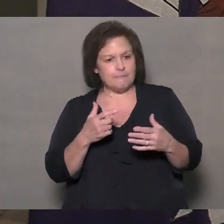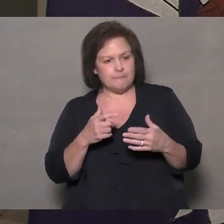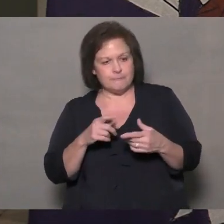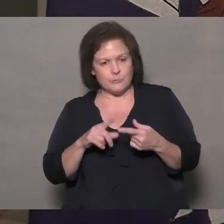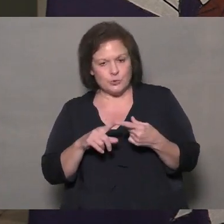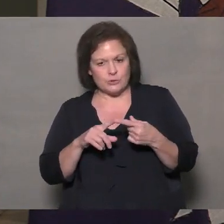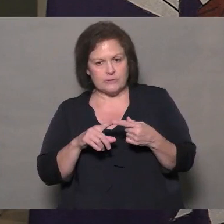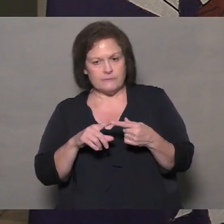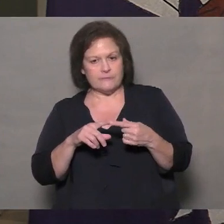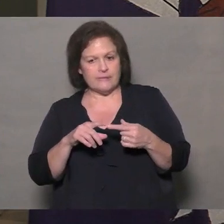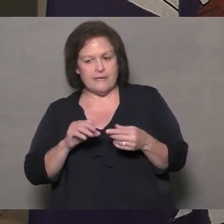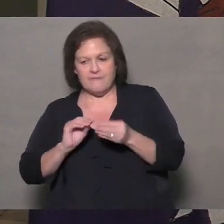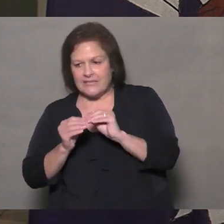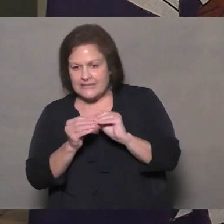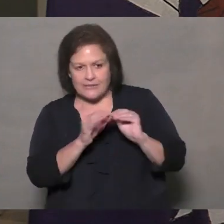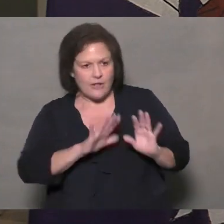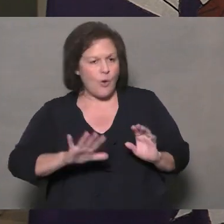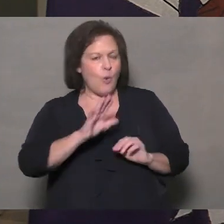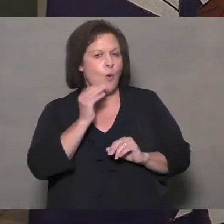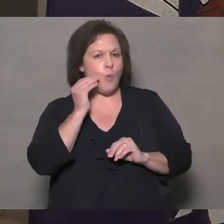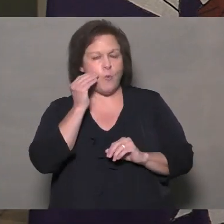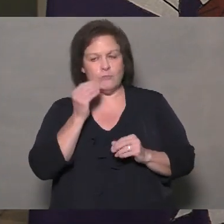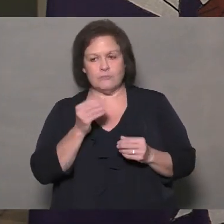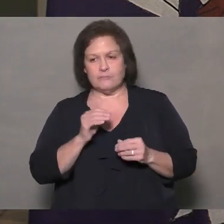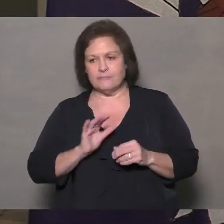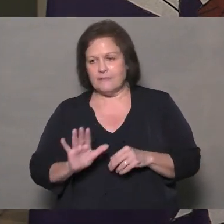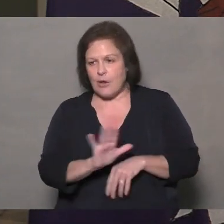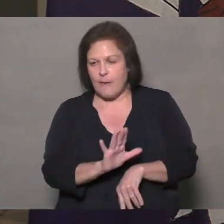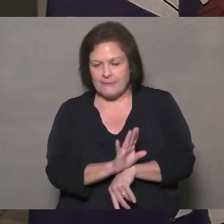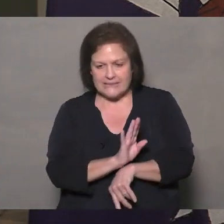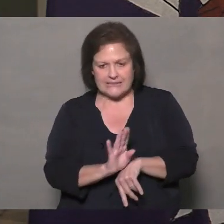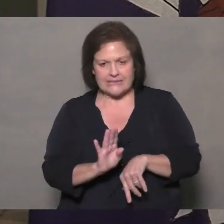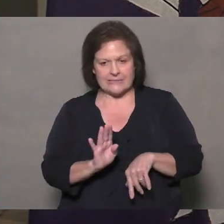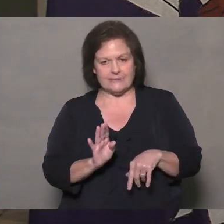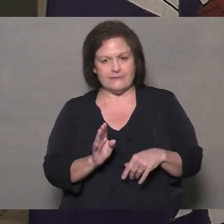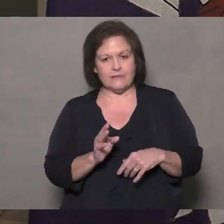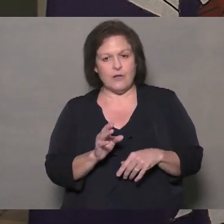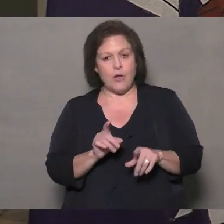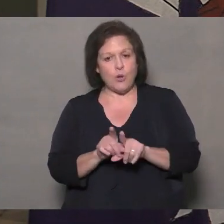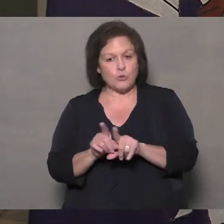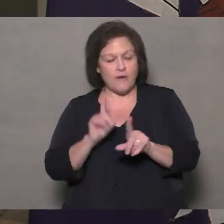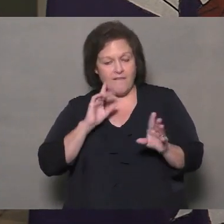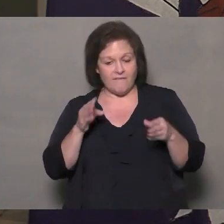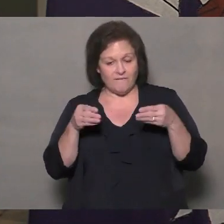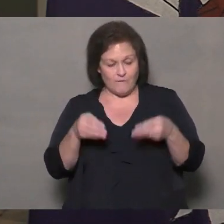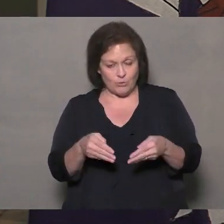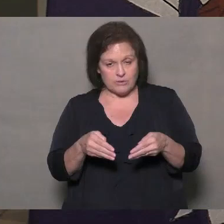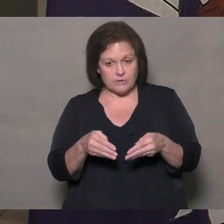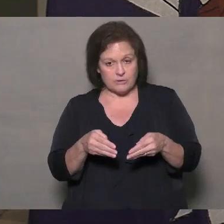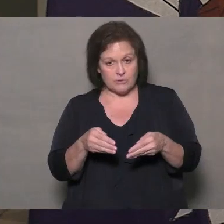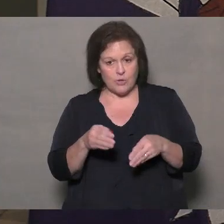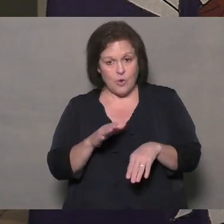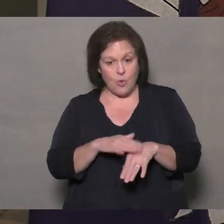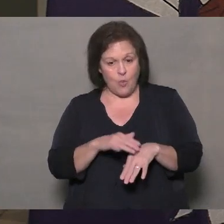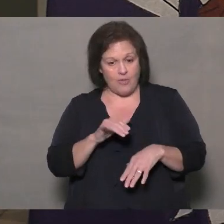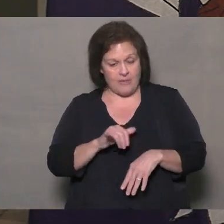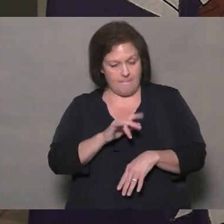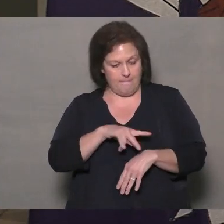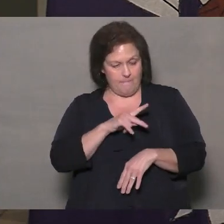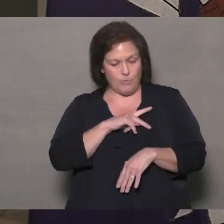maintenance on their homes and on their businesses, and also focusing inward on that